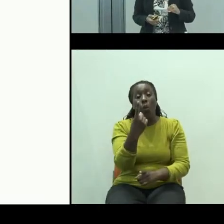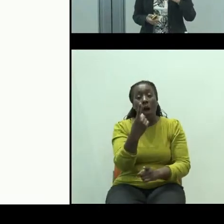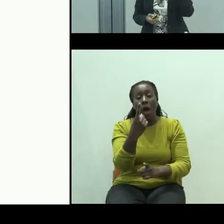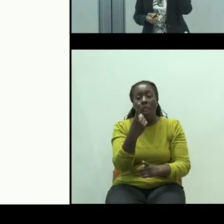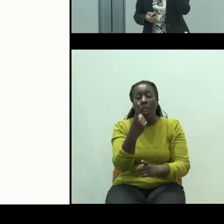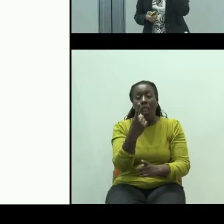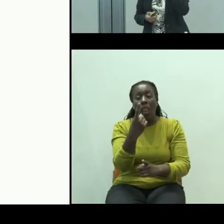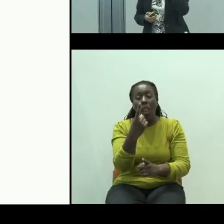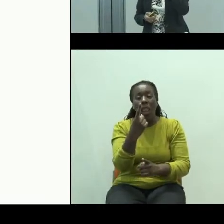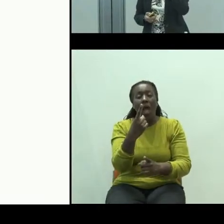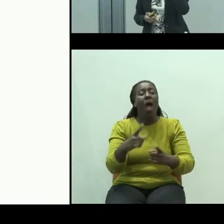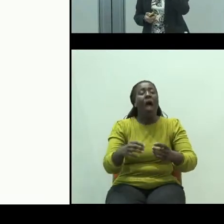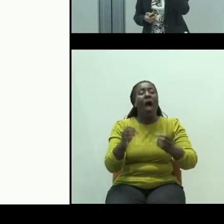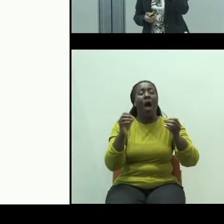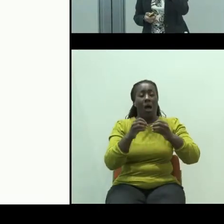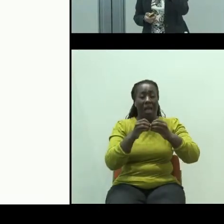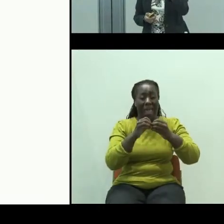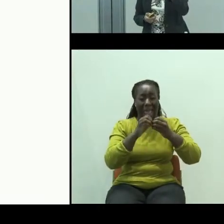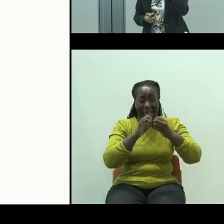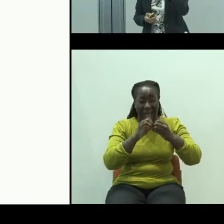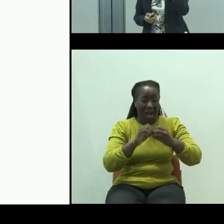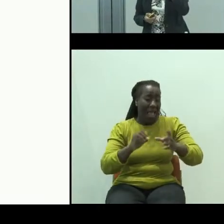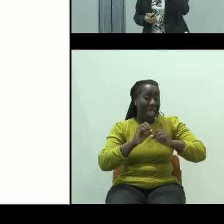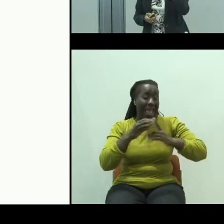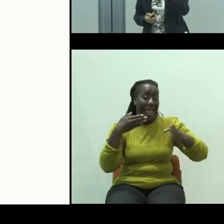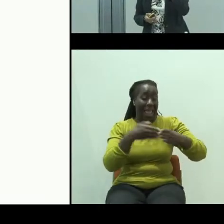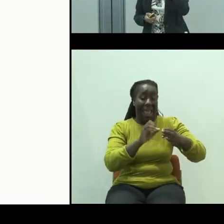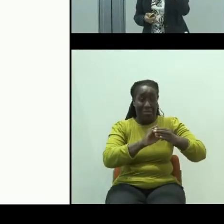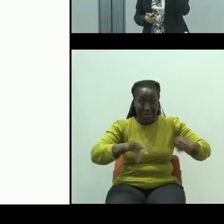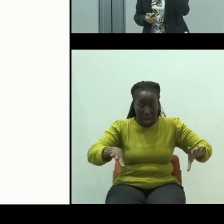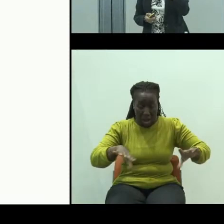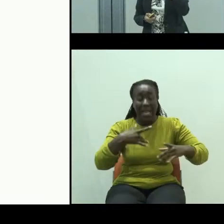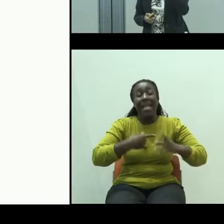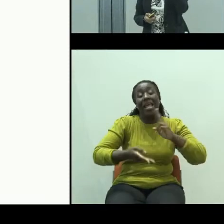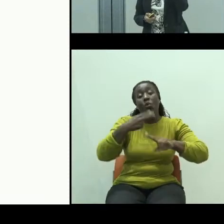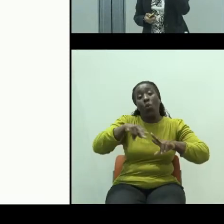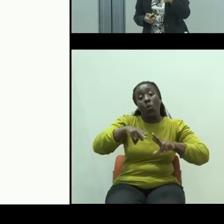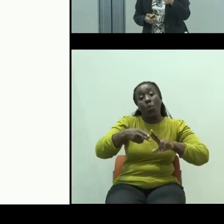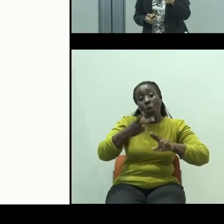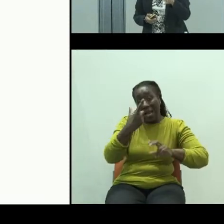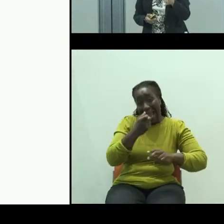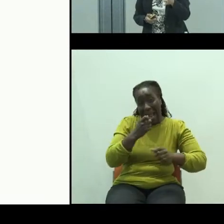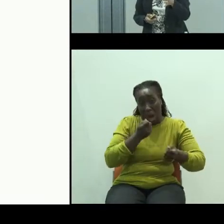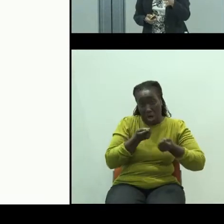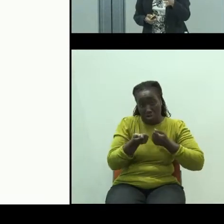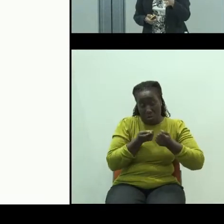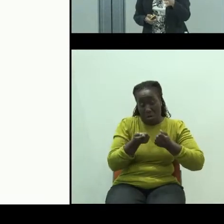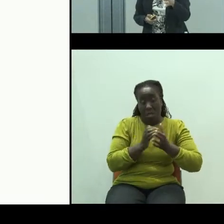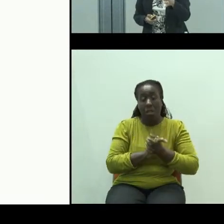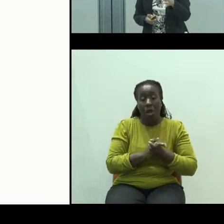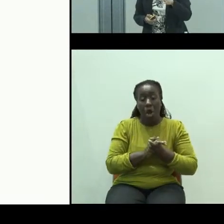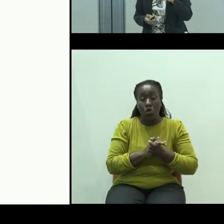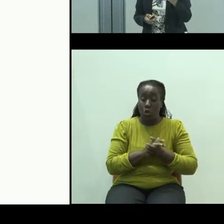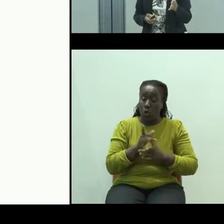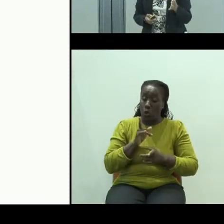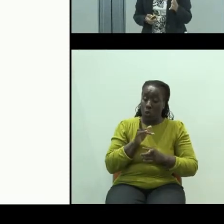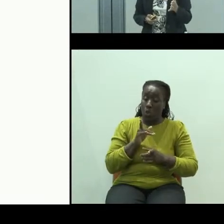middle as the point where if we could control the ability of glucose to go through that particular point, we could